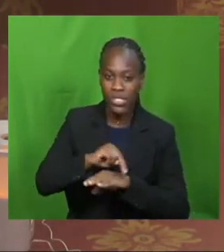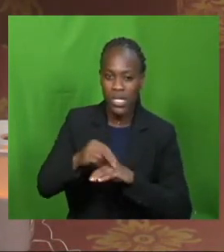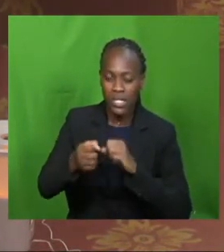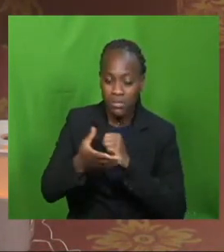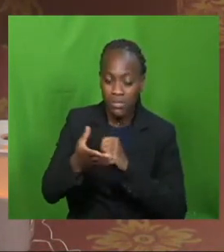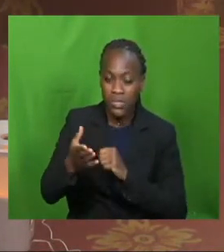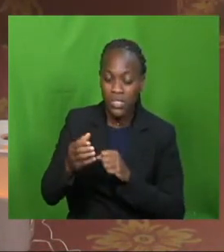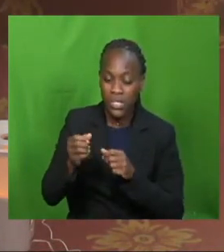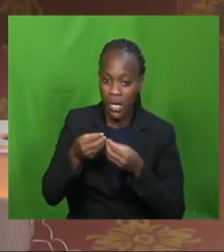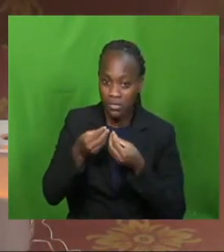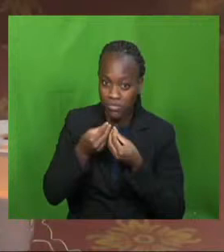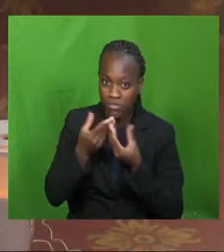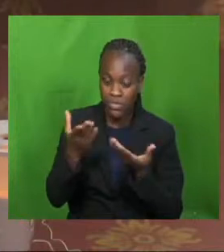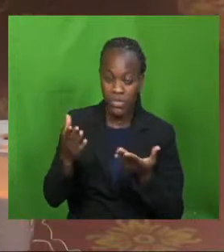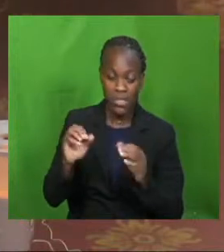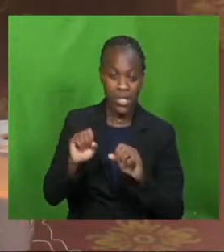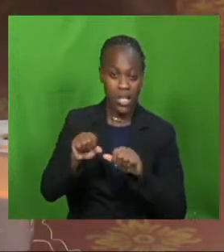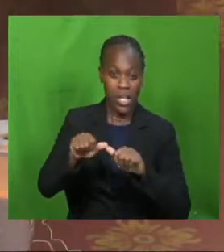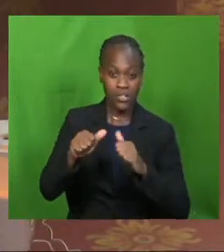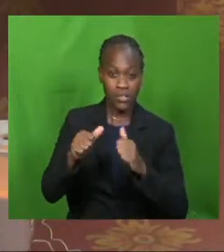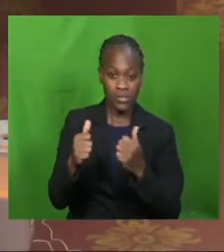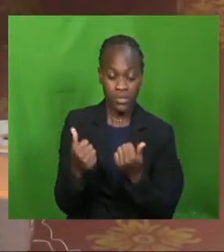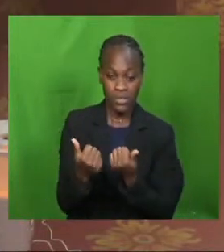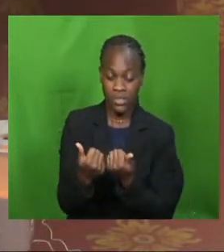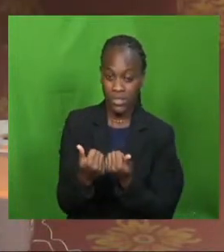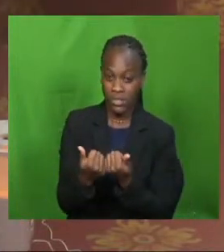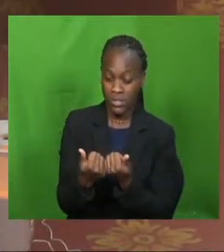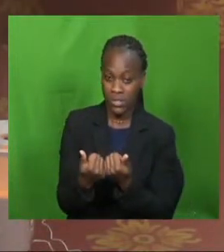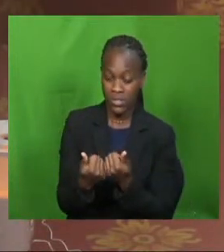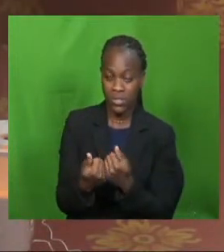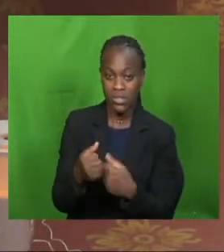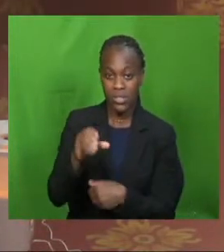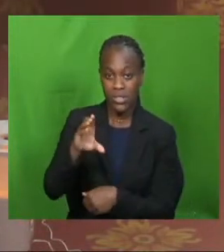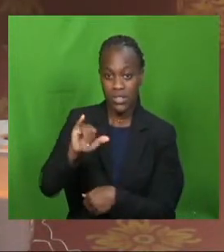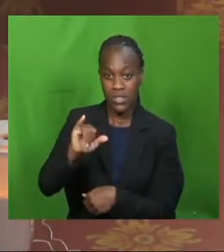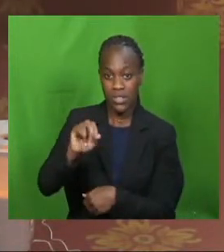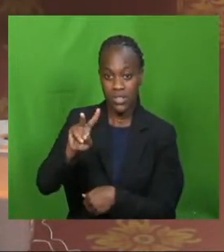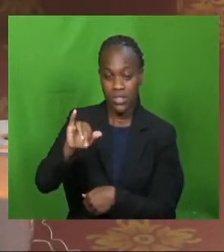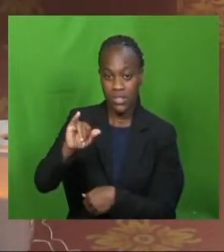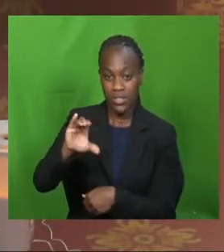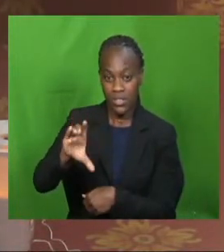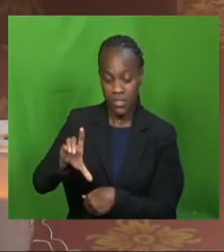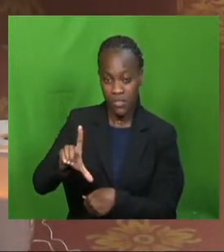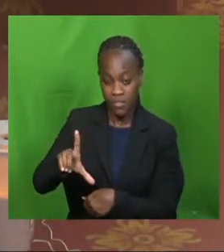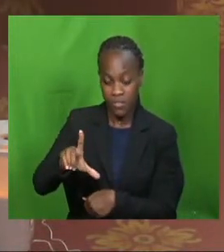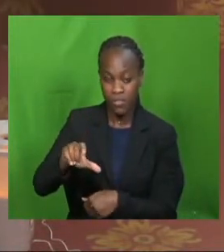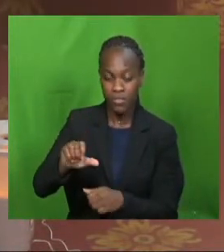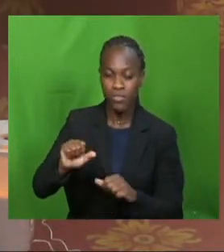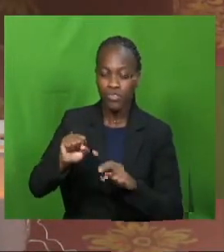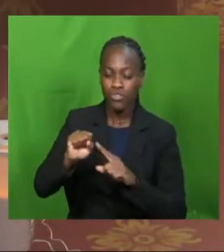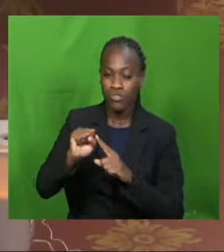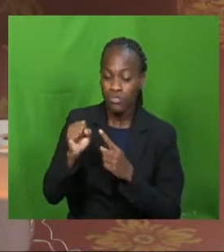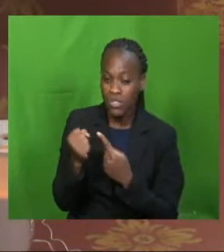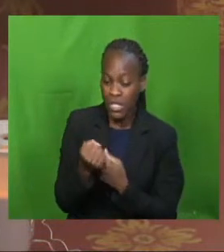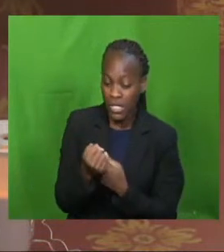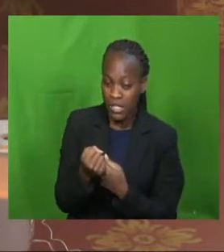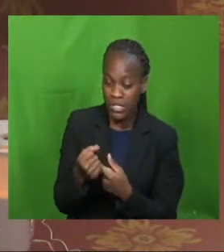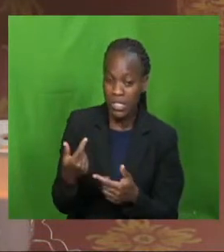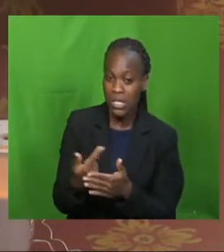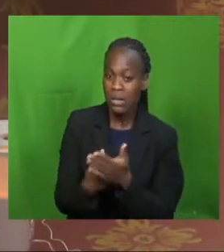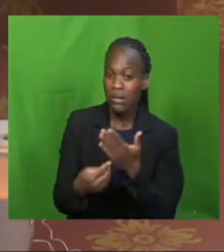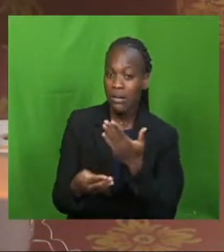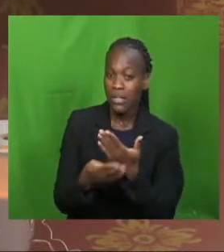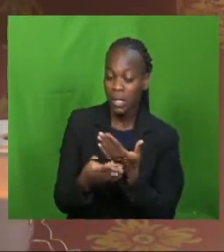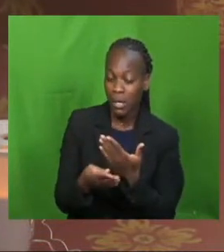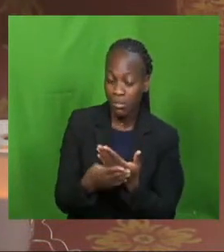Ghana Journalists Association, civil society organizations including the Media Foundation for West Africa, the Bank of Ghana, National